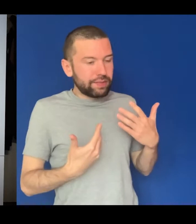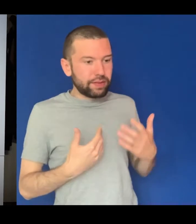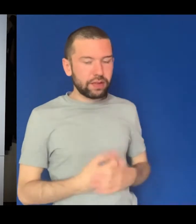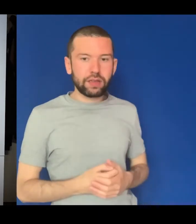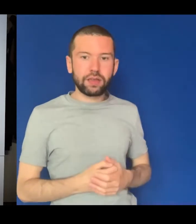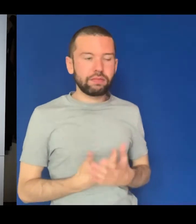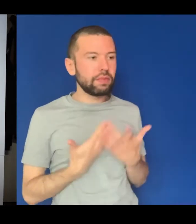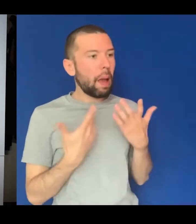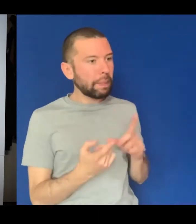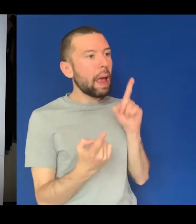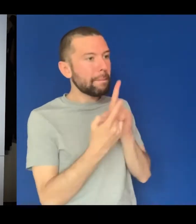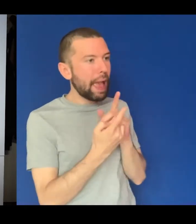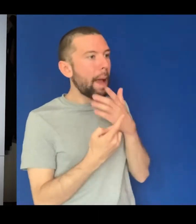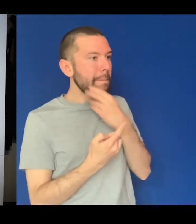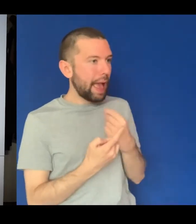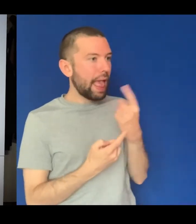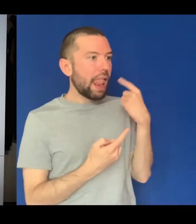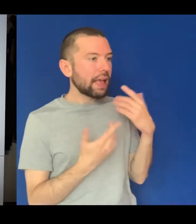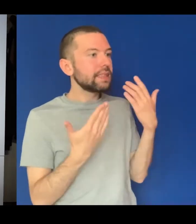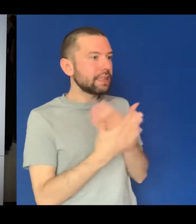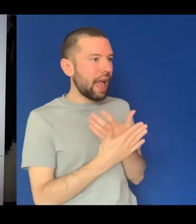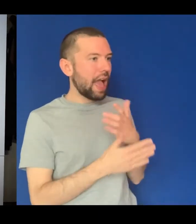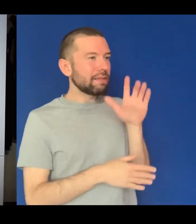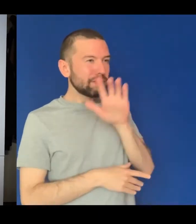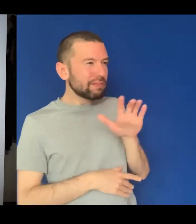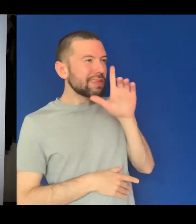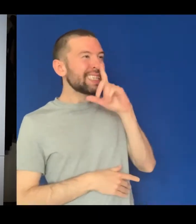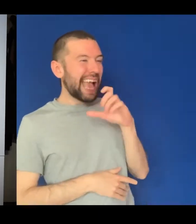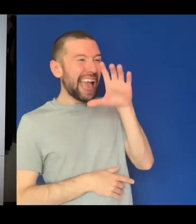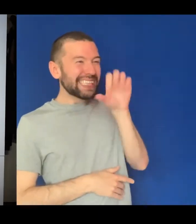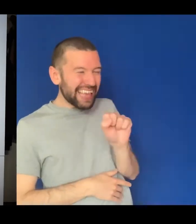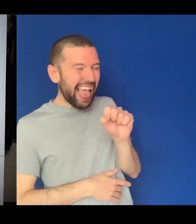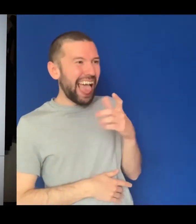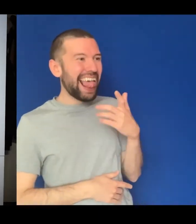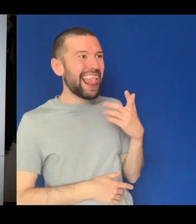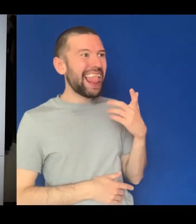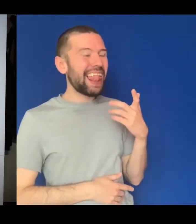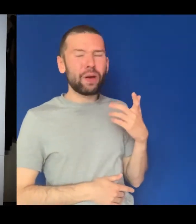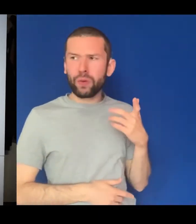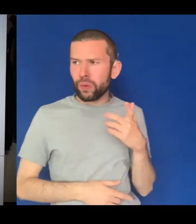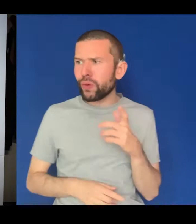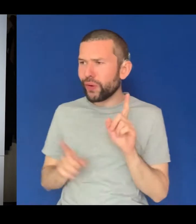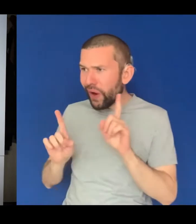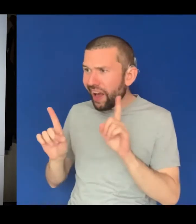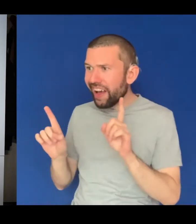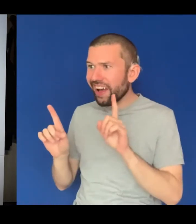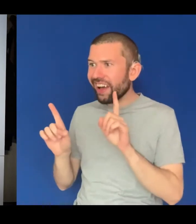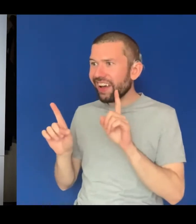the guy I met last night could tell, and... What?